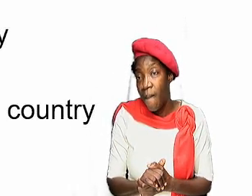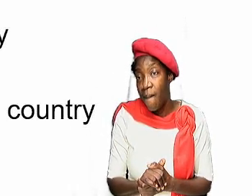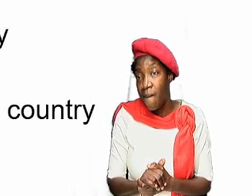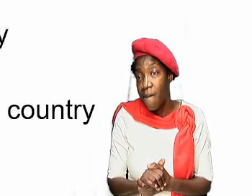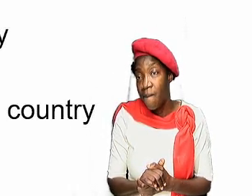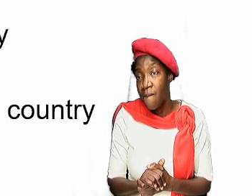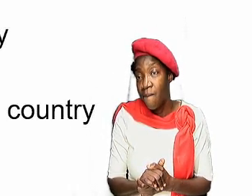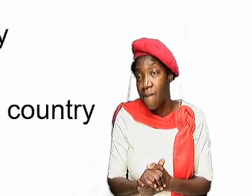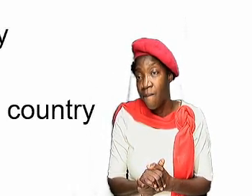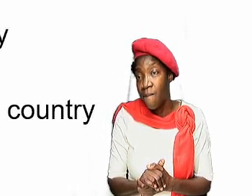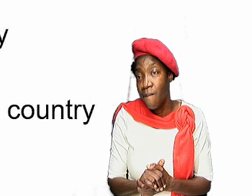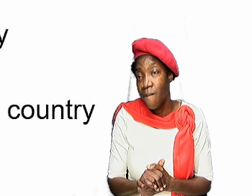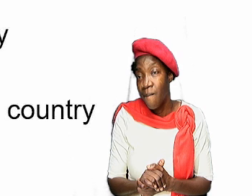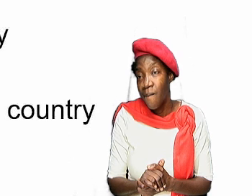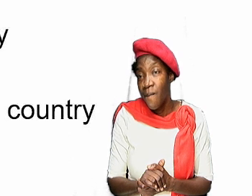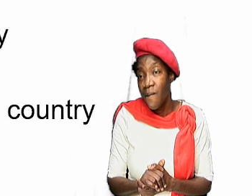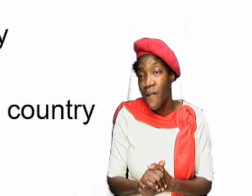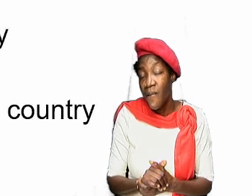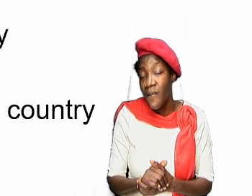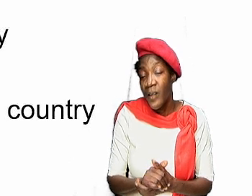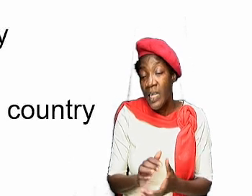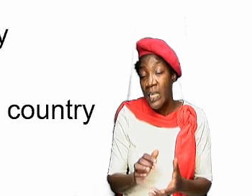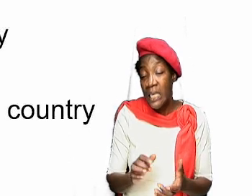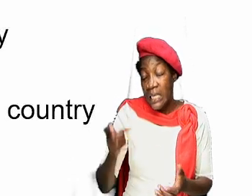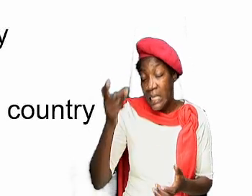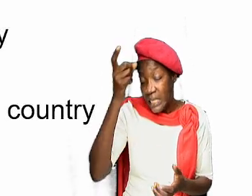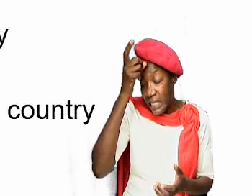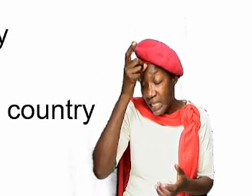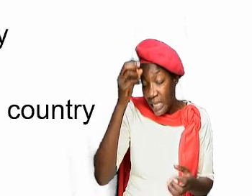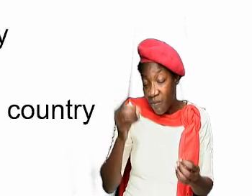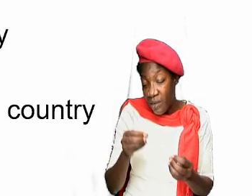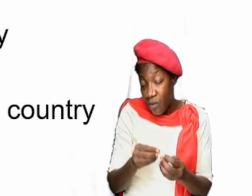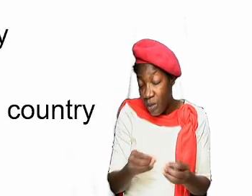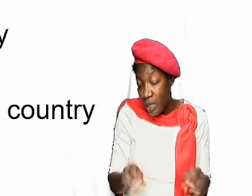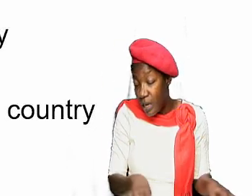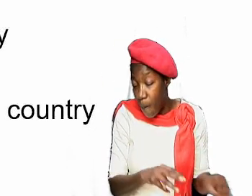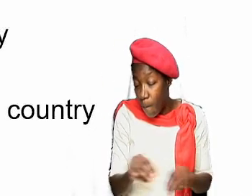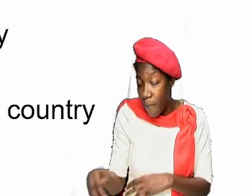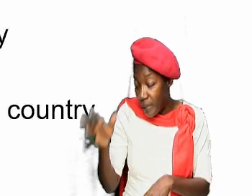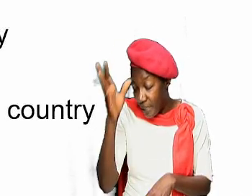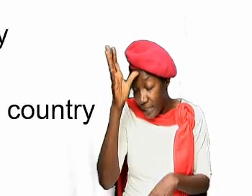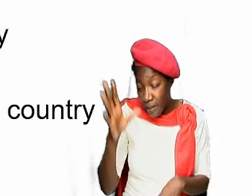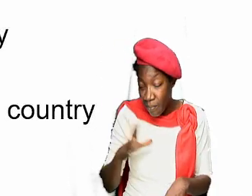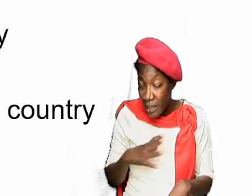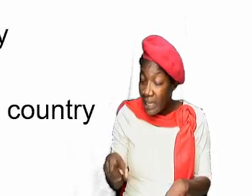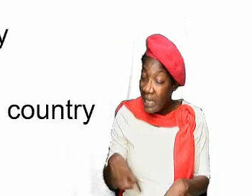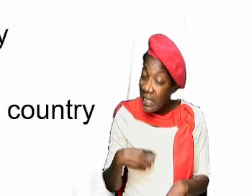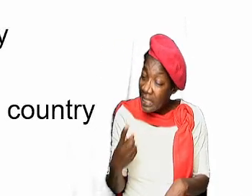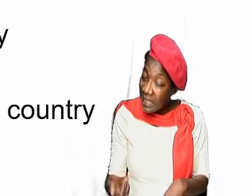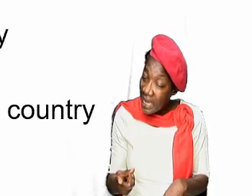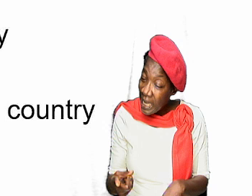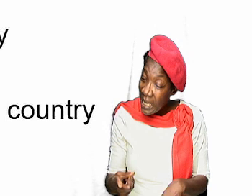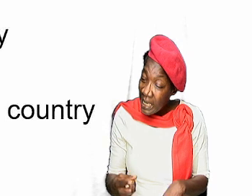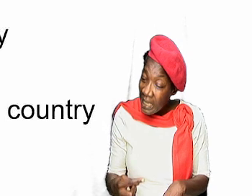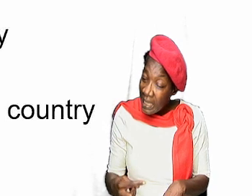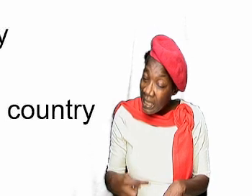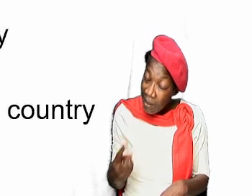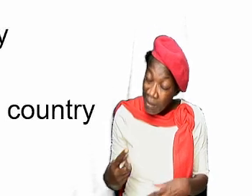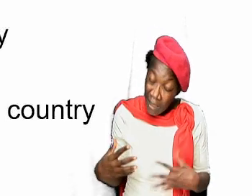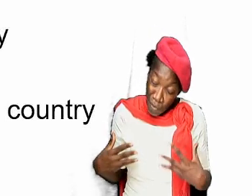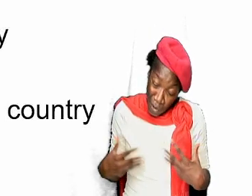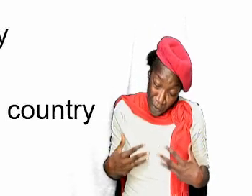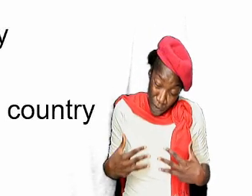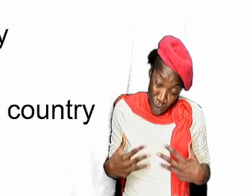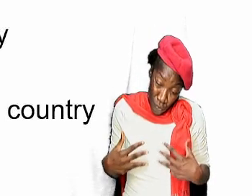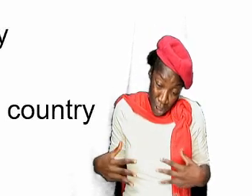And David was with these mighty men, and they were saying that we are afraid here in